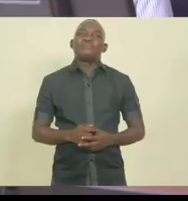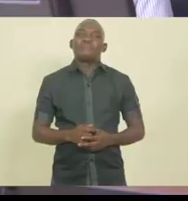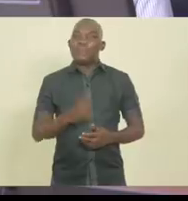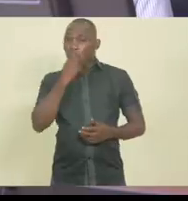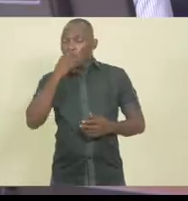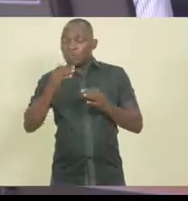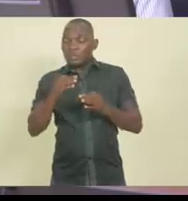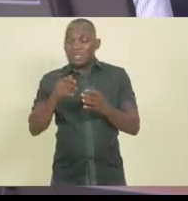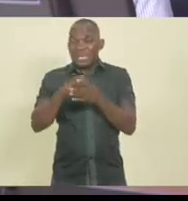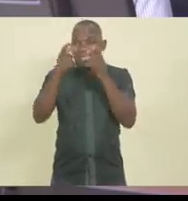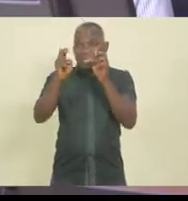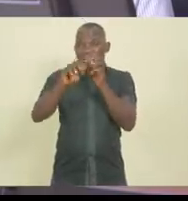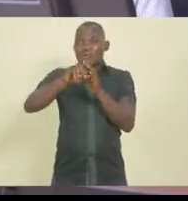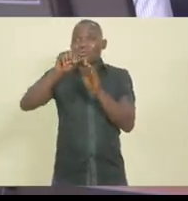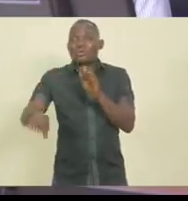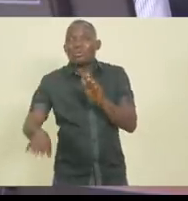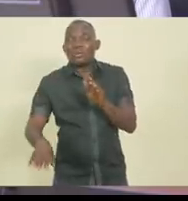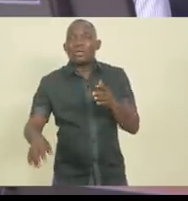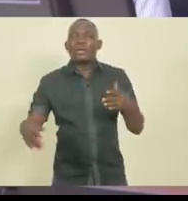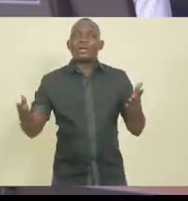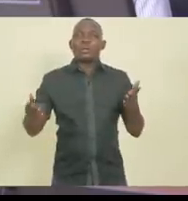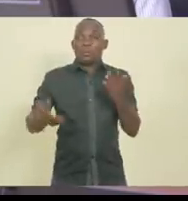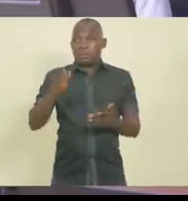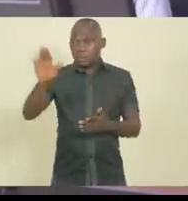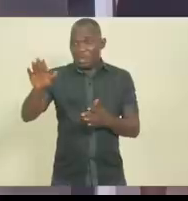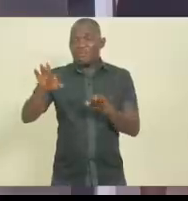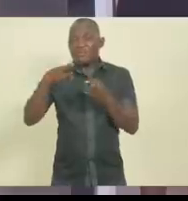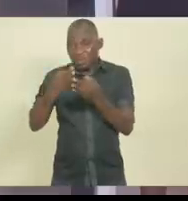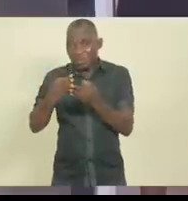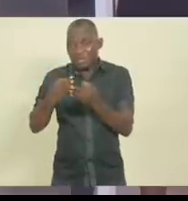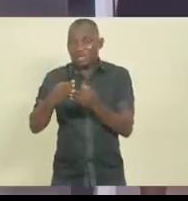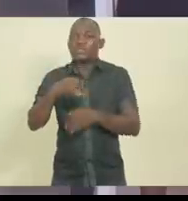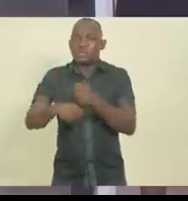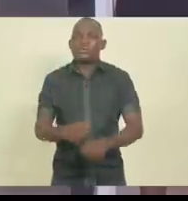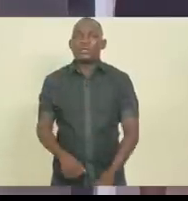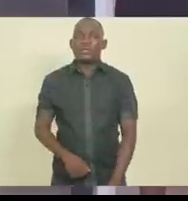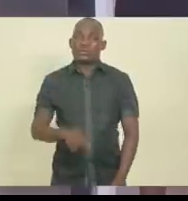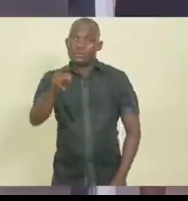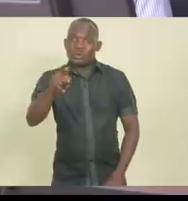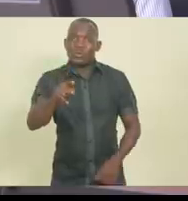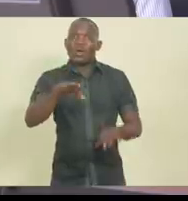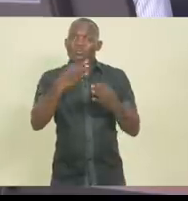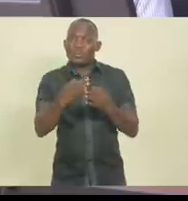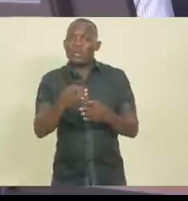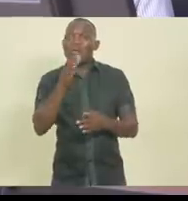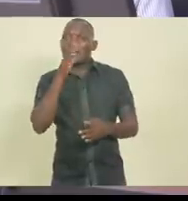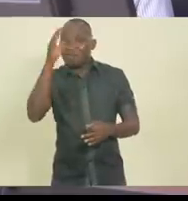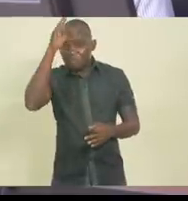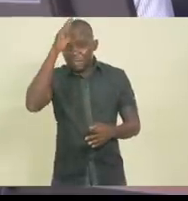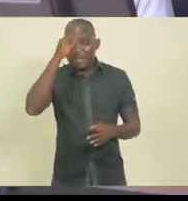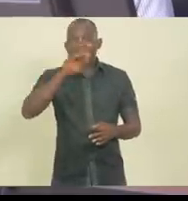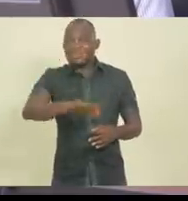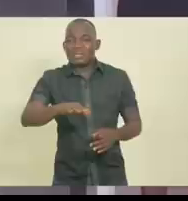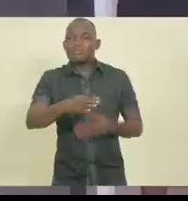If we drop this case, it could be your family next. Your mother, your father, even